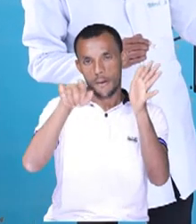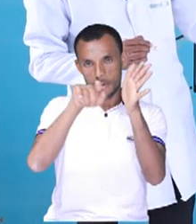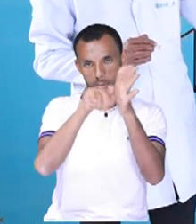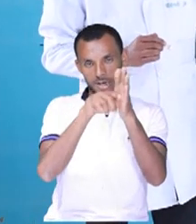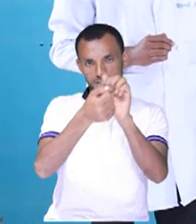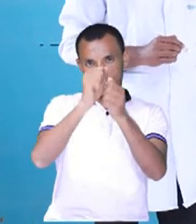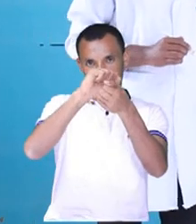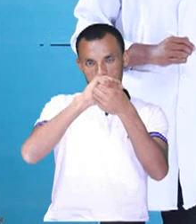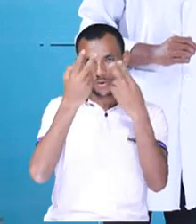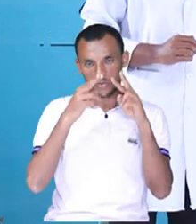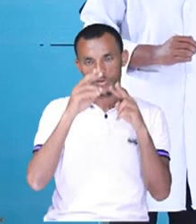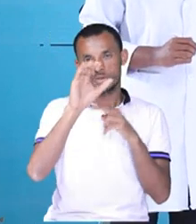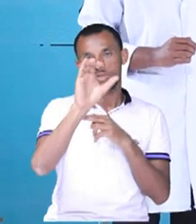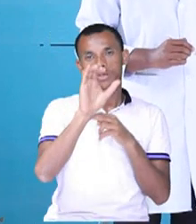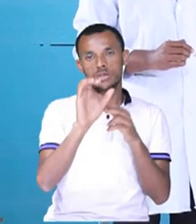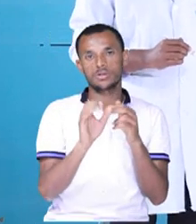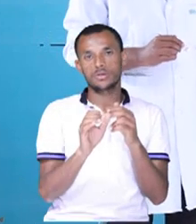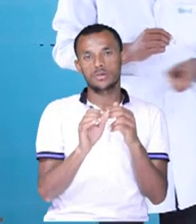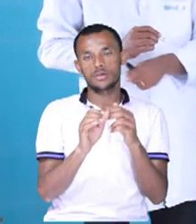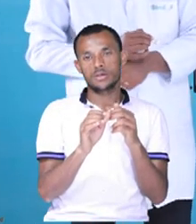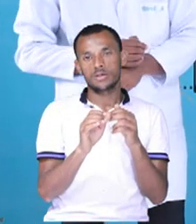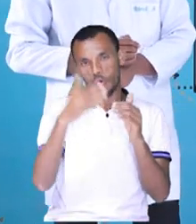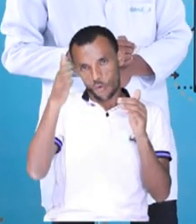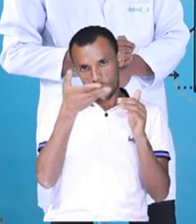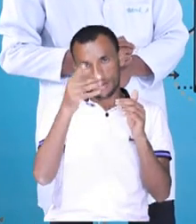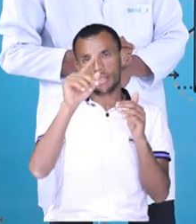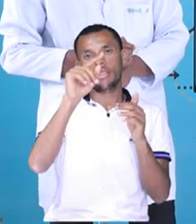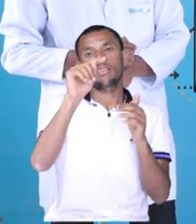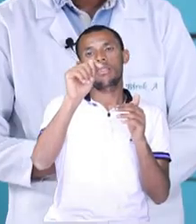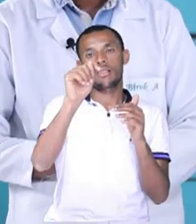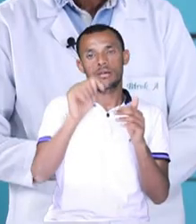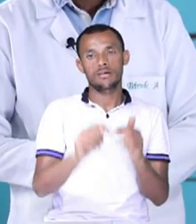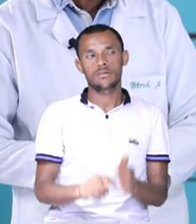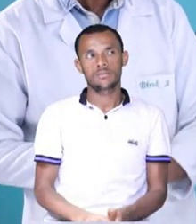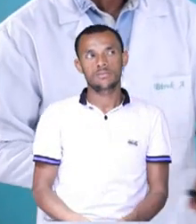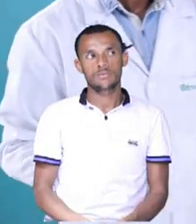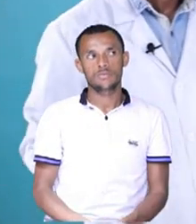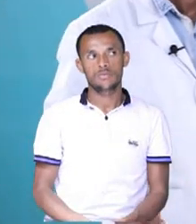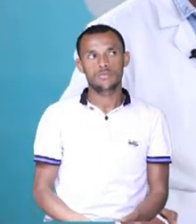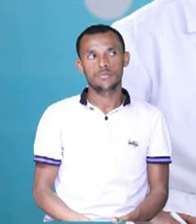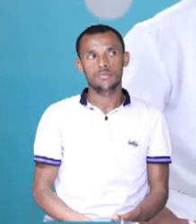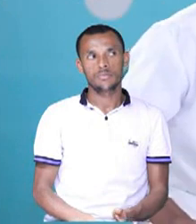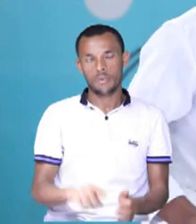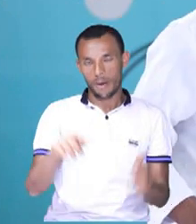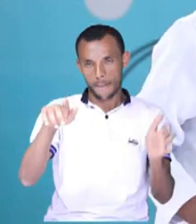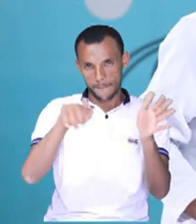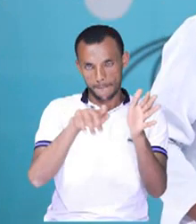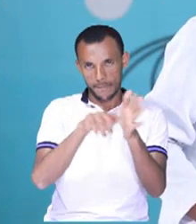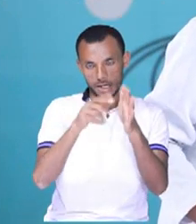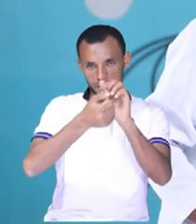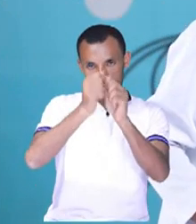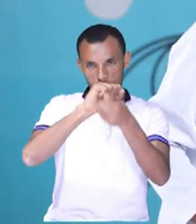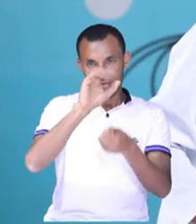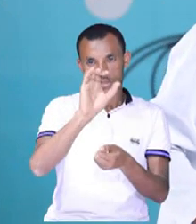in concentration of reactant over time taken. Simply minus change